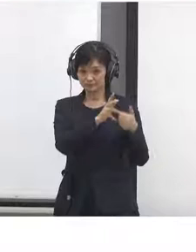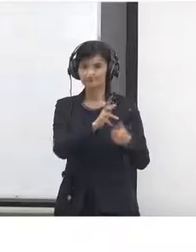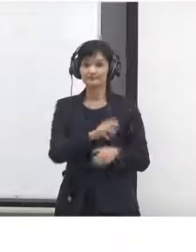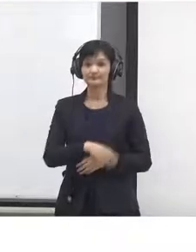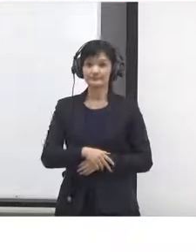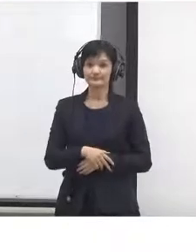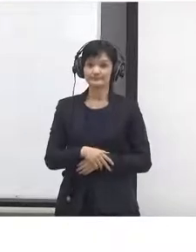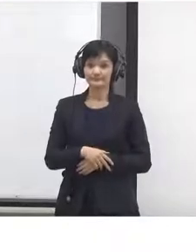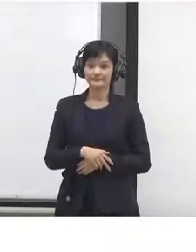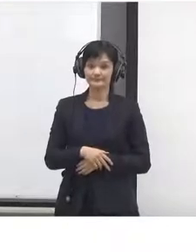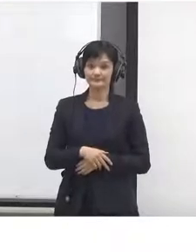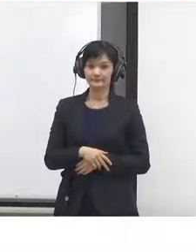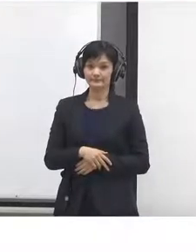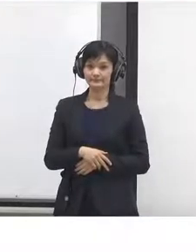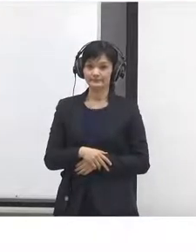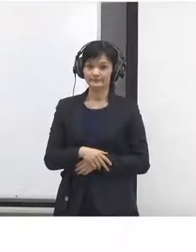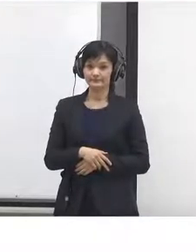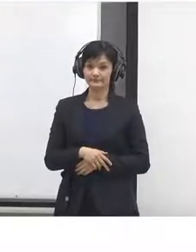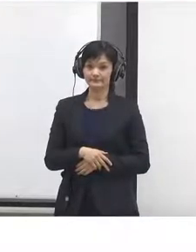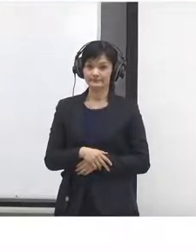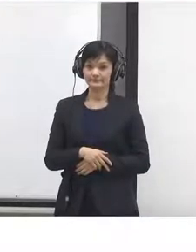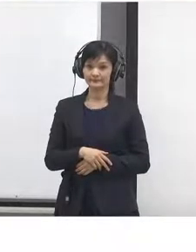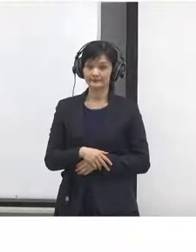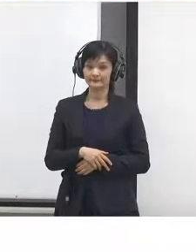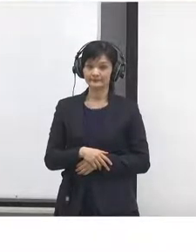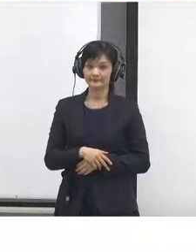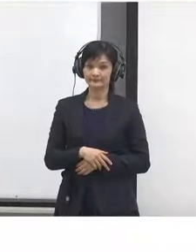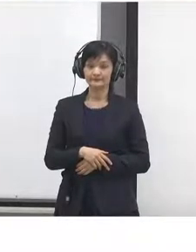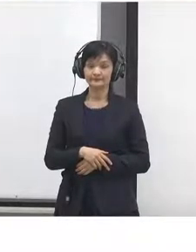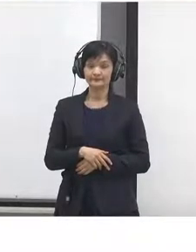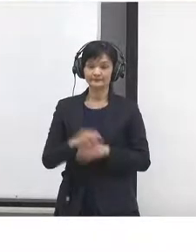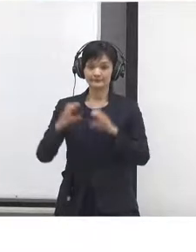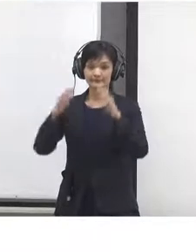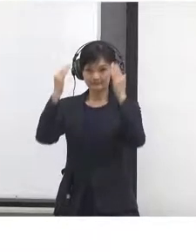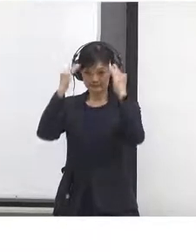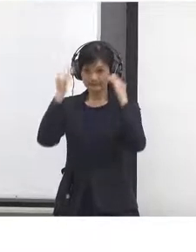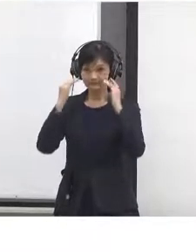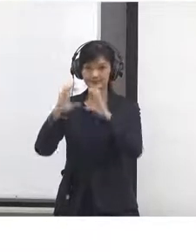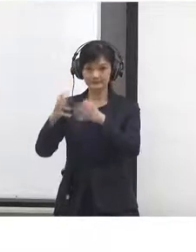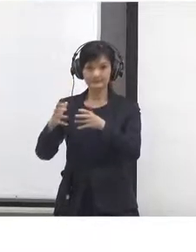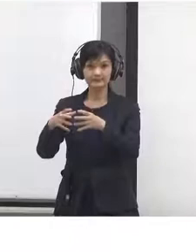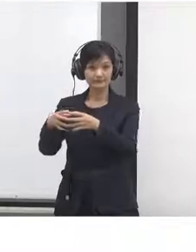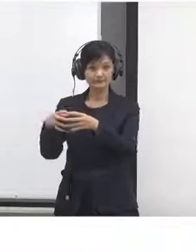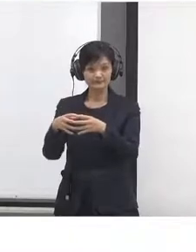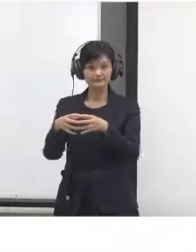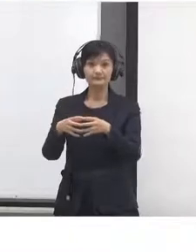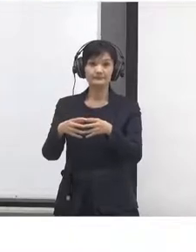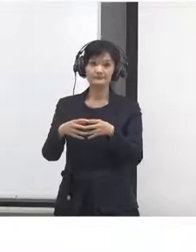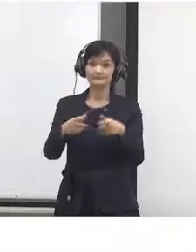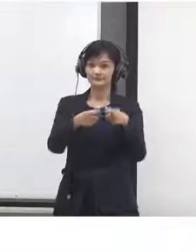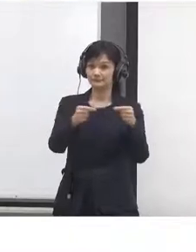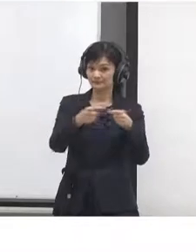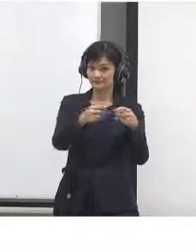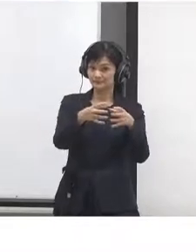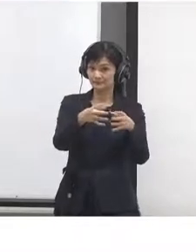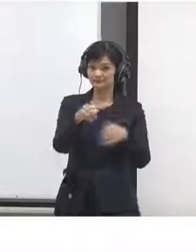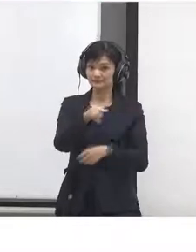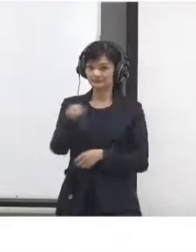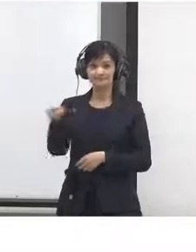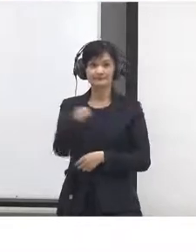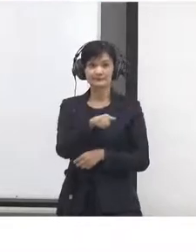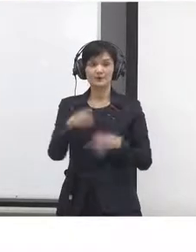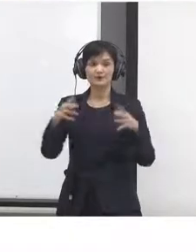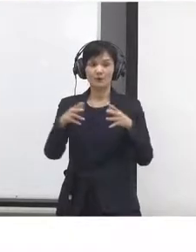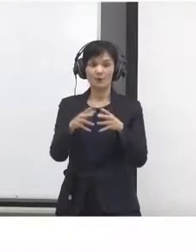NUFU and we have Kofu Japan, which are pretty familiar and already have some events held in together with